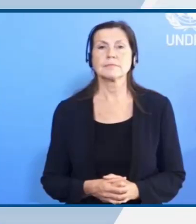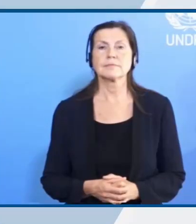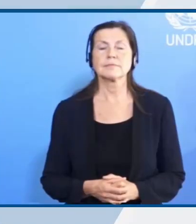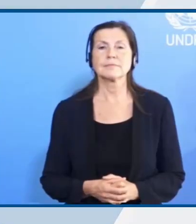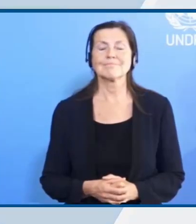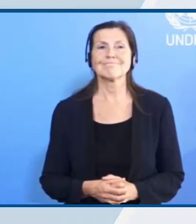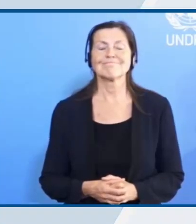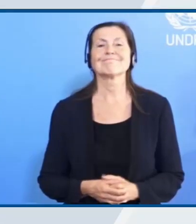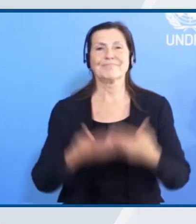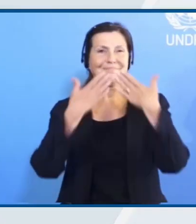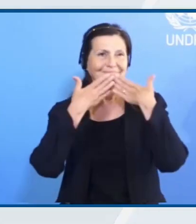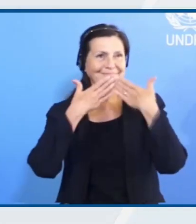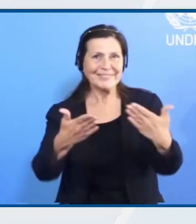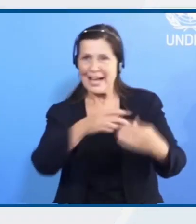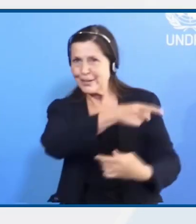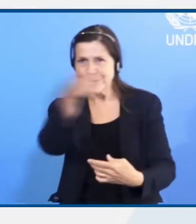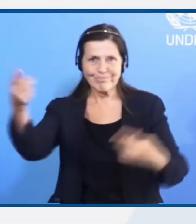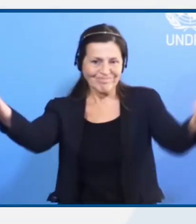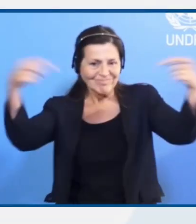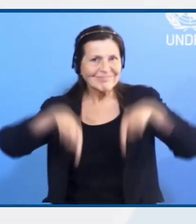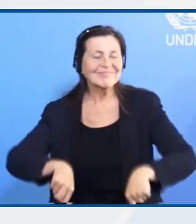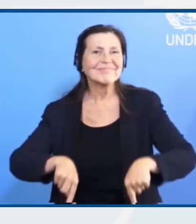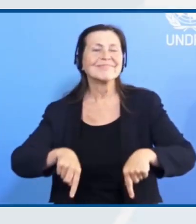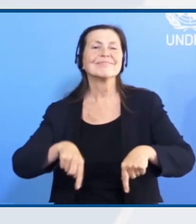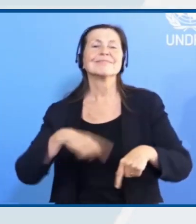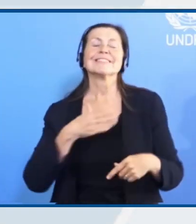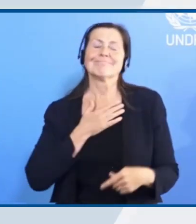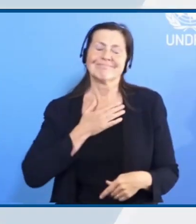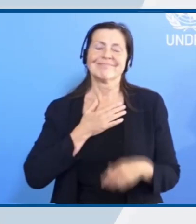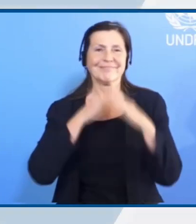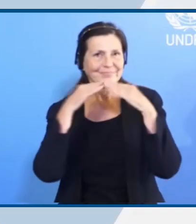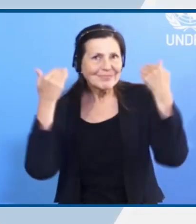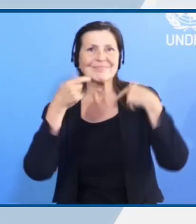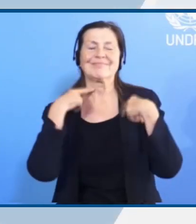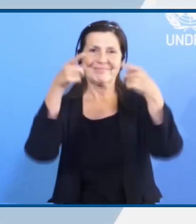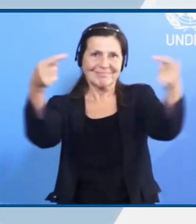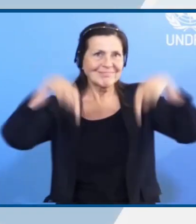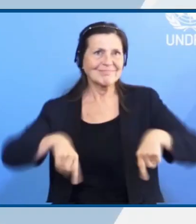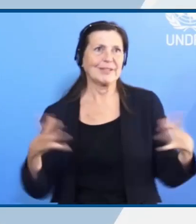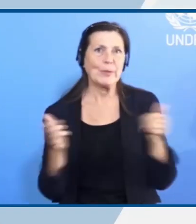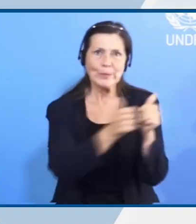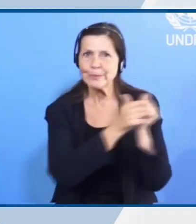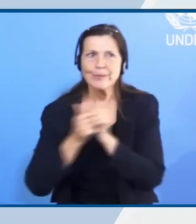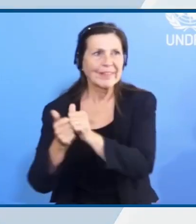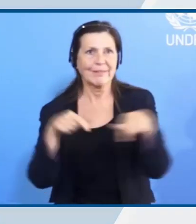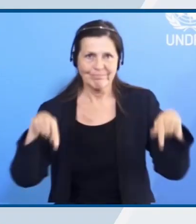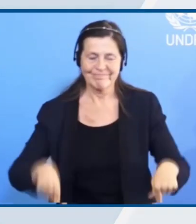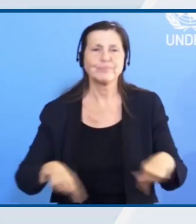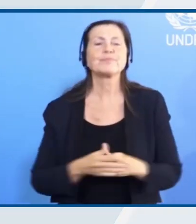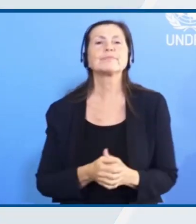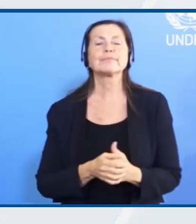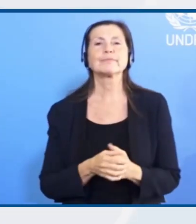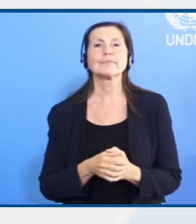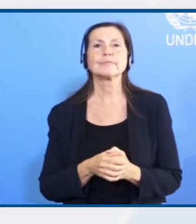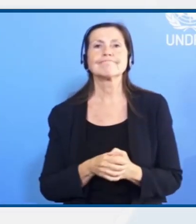Thank you so very much for being here. Thanks to all of you, really, for carving out time for being here with us today. I have a little note,